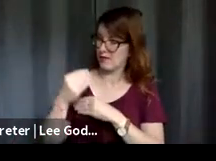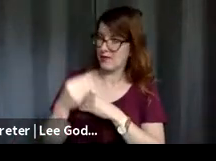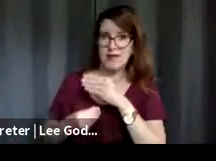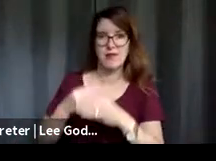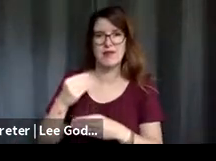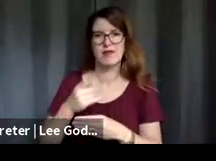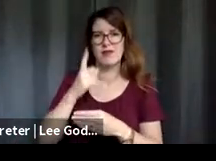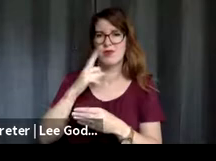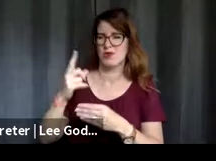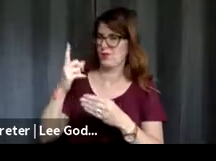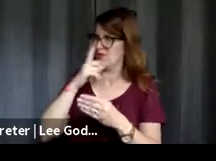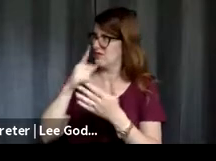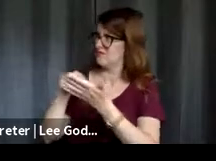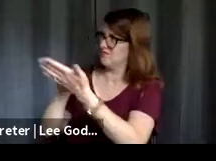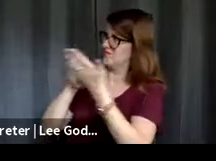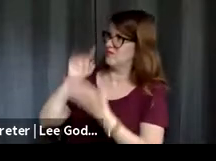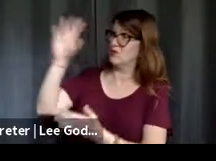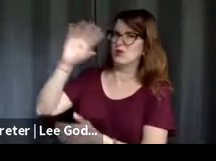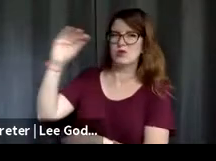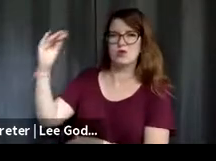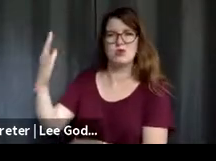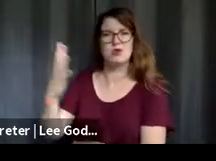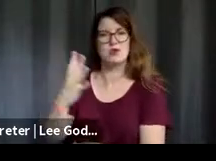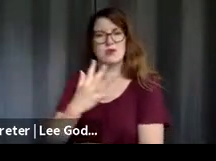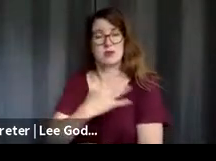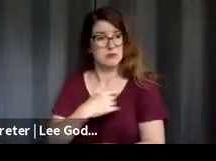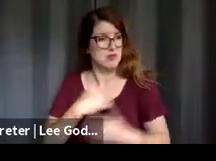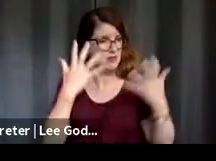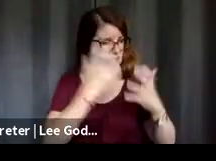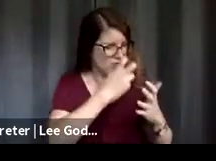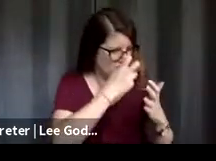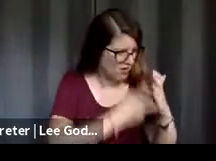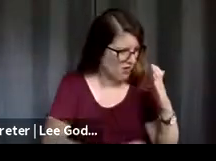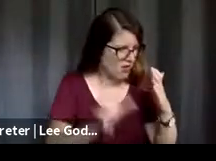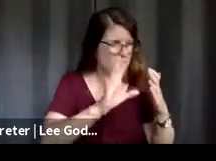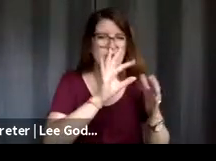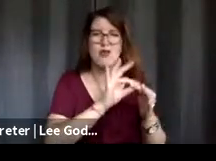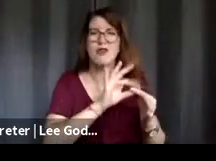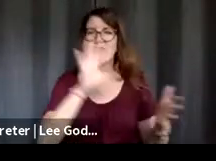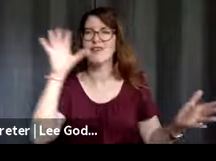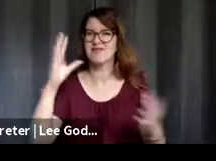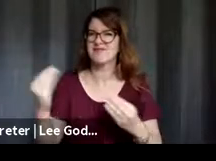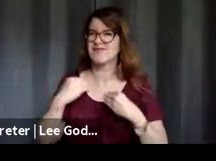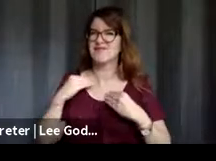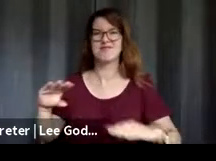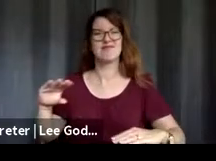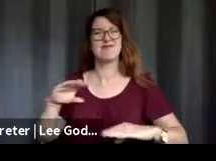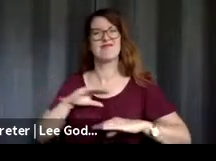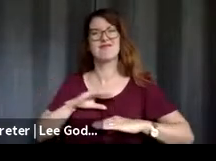Lord, I guess brought me out of this and filled me with